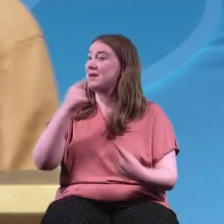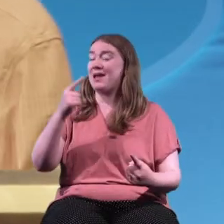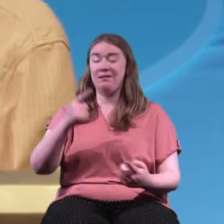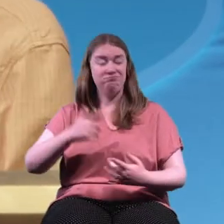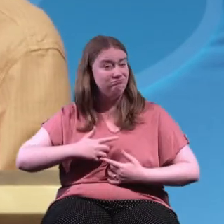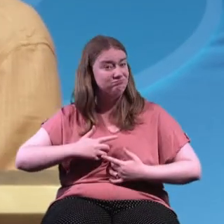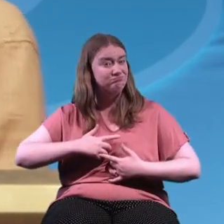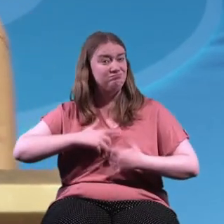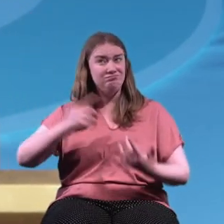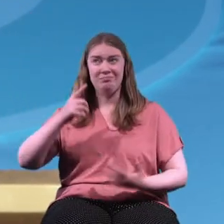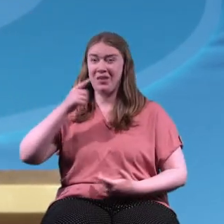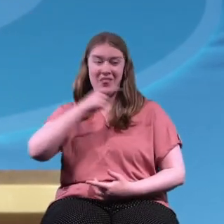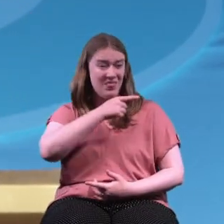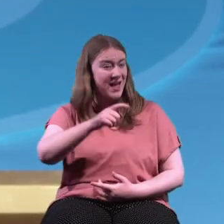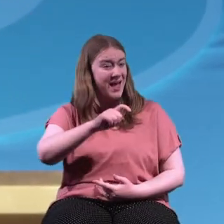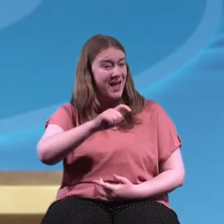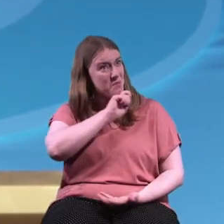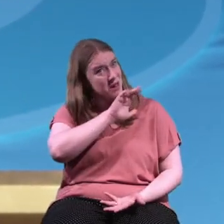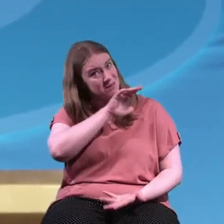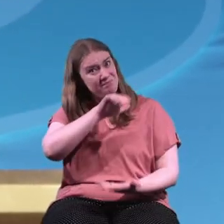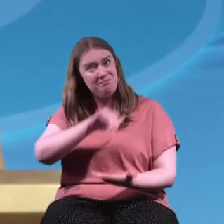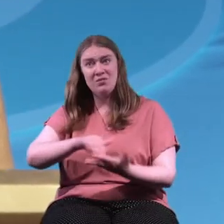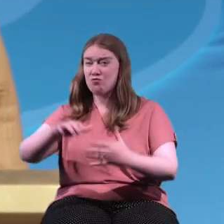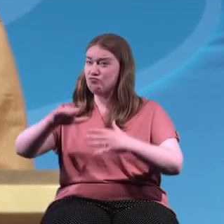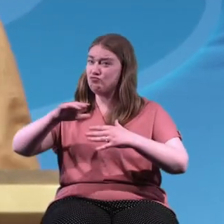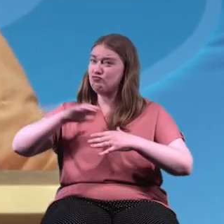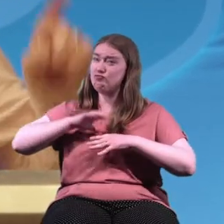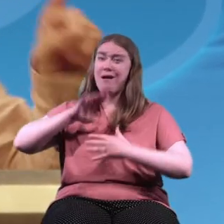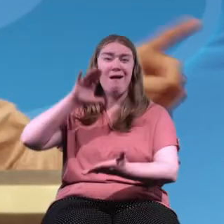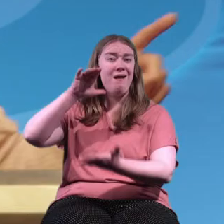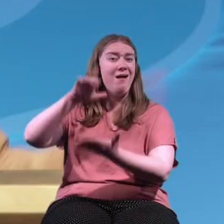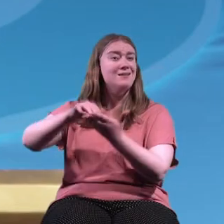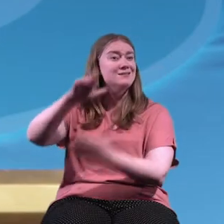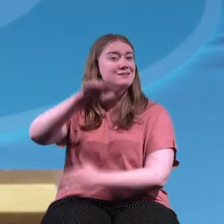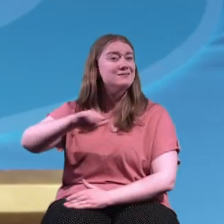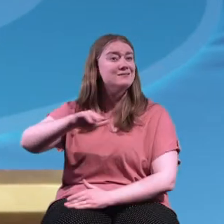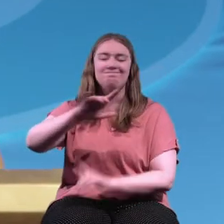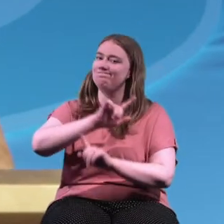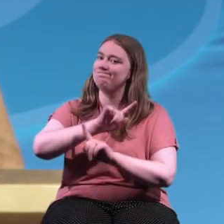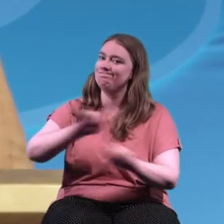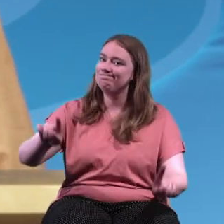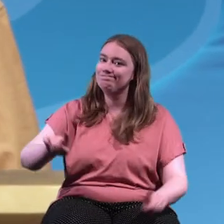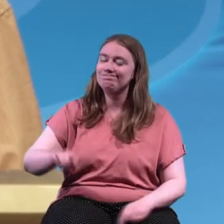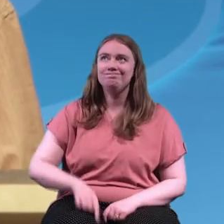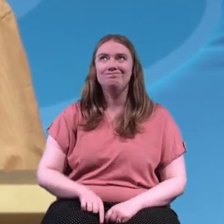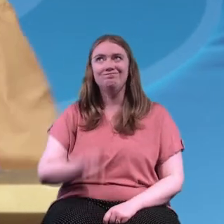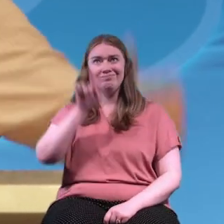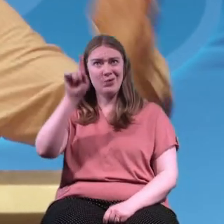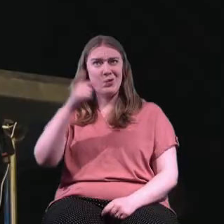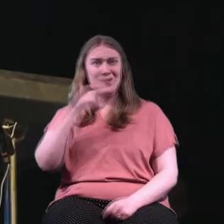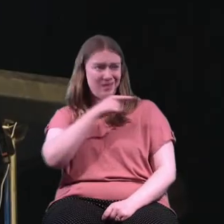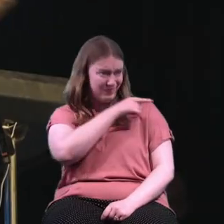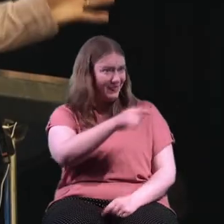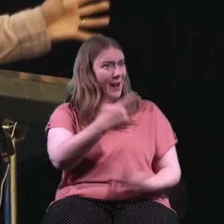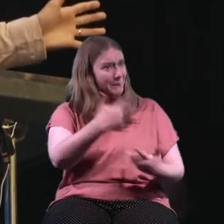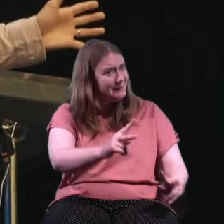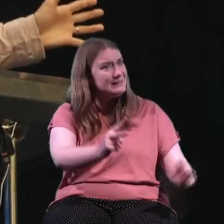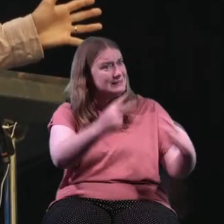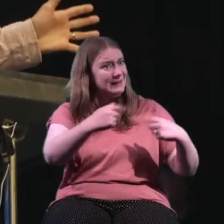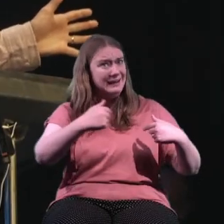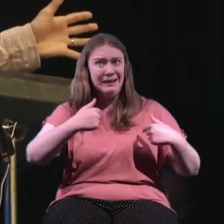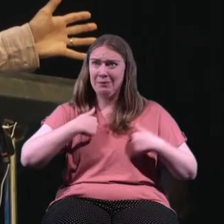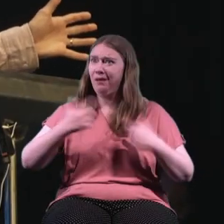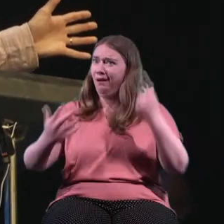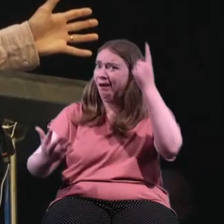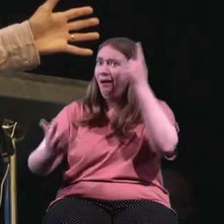In the end, ingratitude is a lack of faith. They had seen what I did, says verse 9. They had seen the same mountains